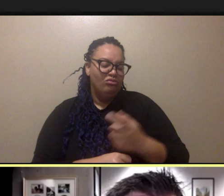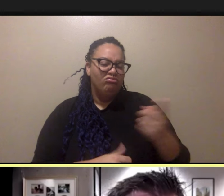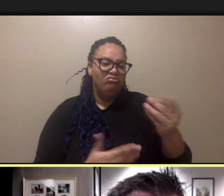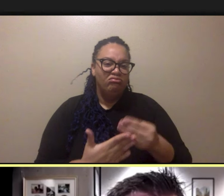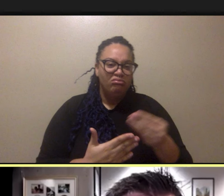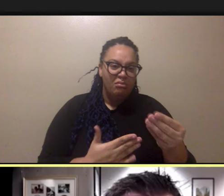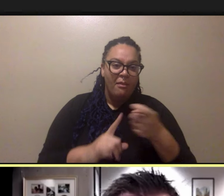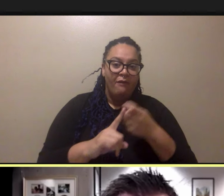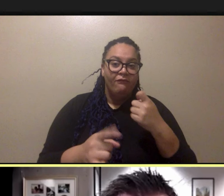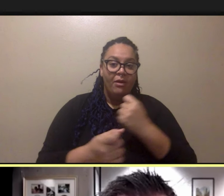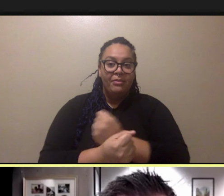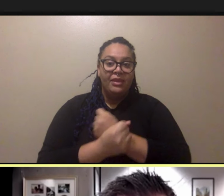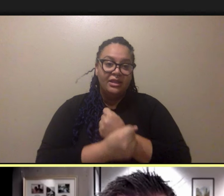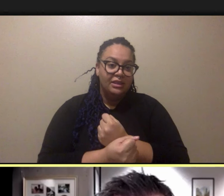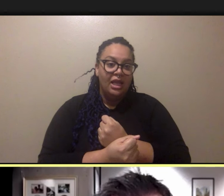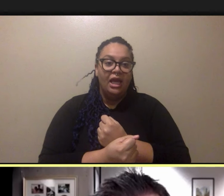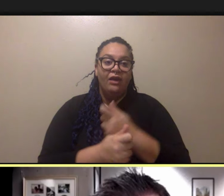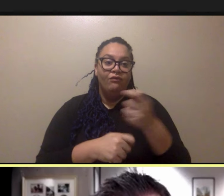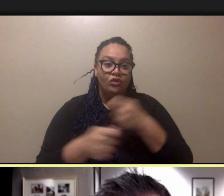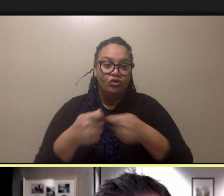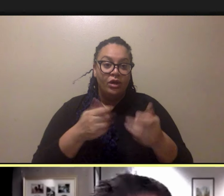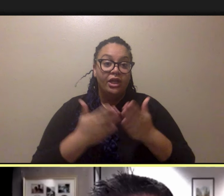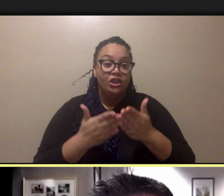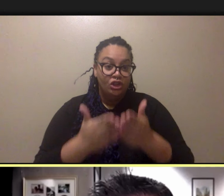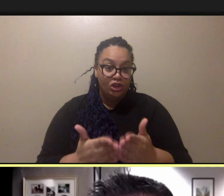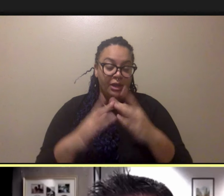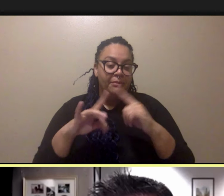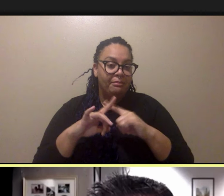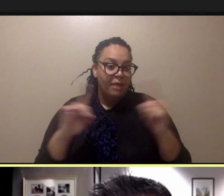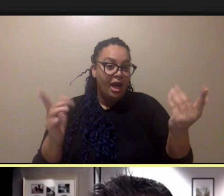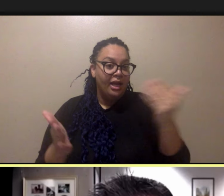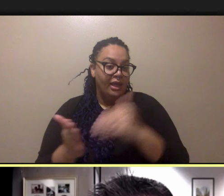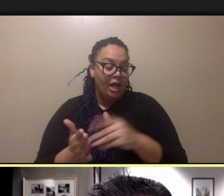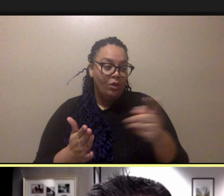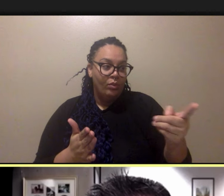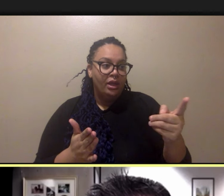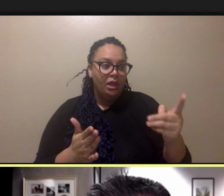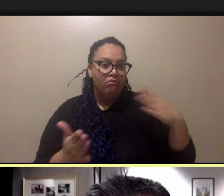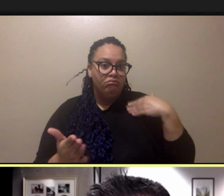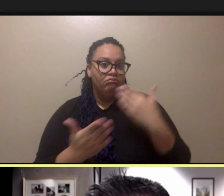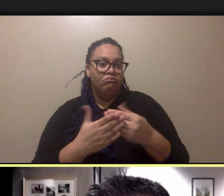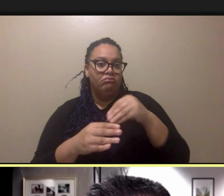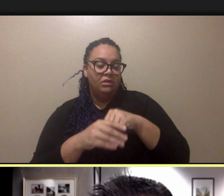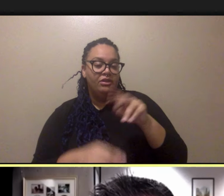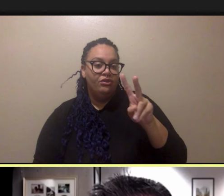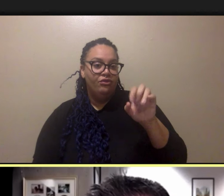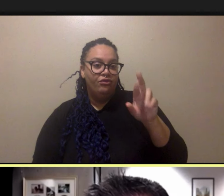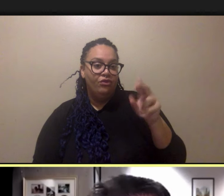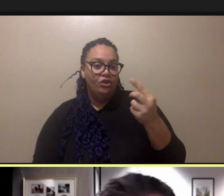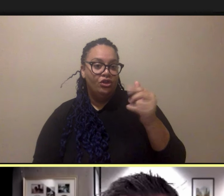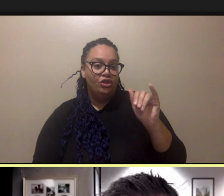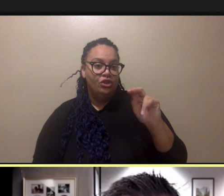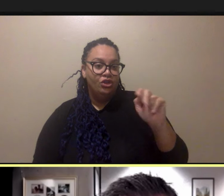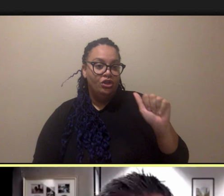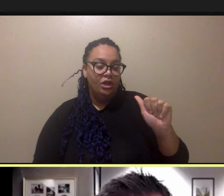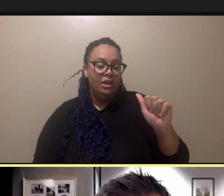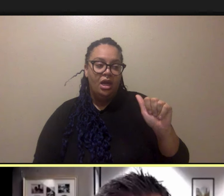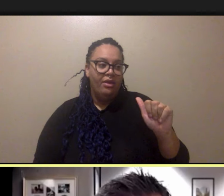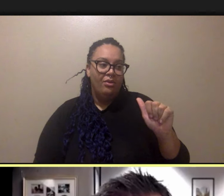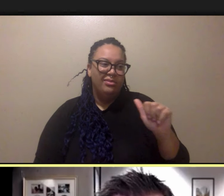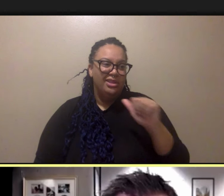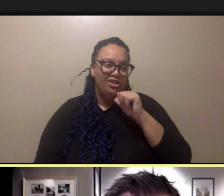bought from a slave trading ship. But again, when he landed in Virginia, there was no legal way to classify what